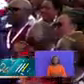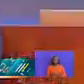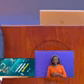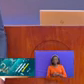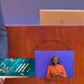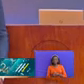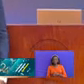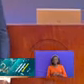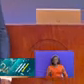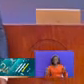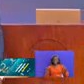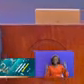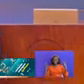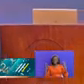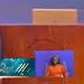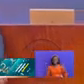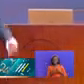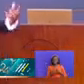comfortable